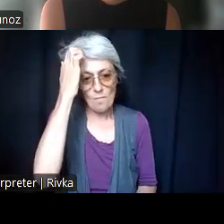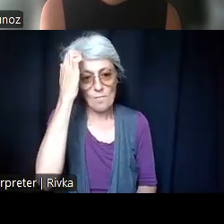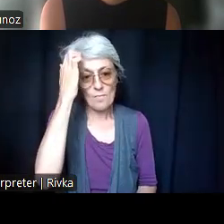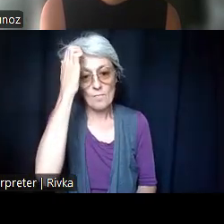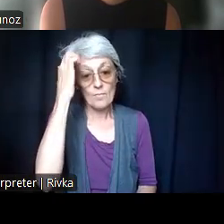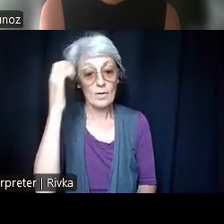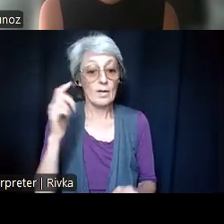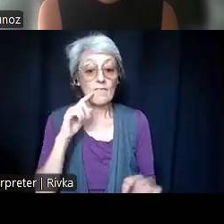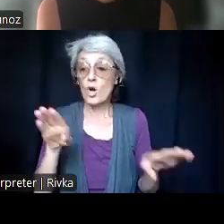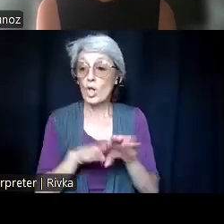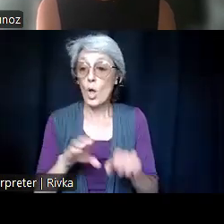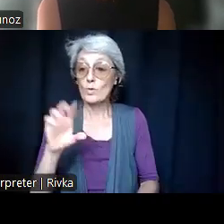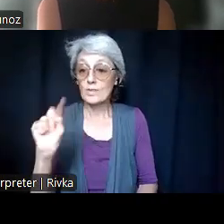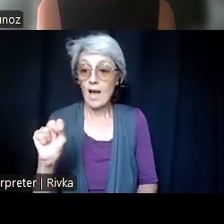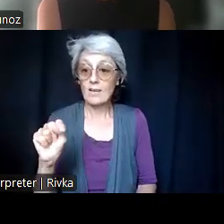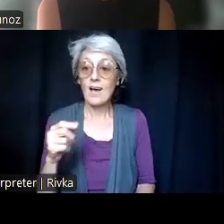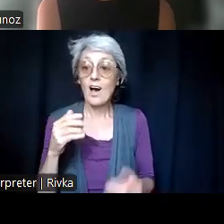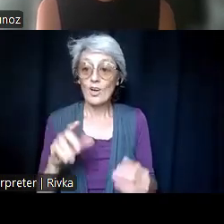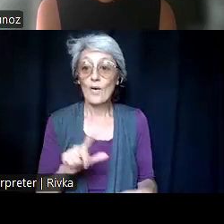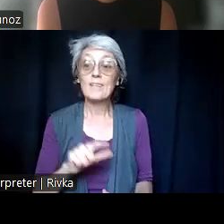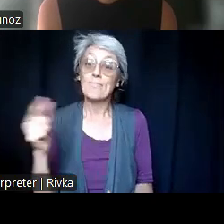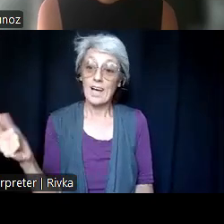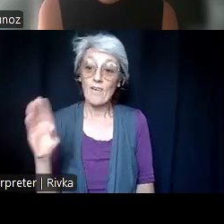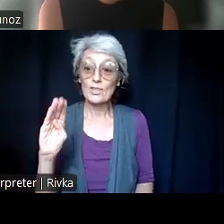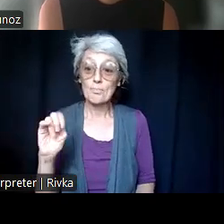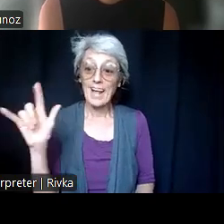I'll go ahead and turn it back over to Bailey.